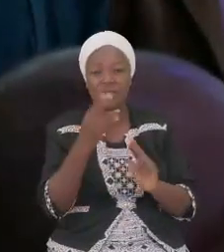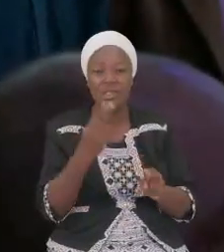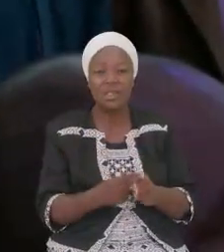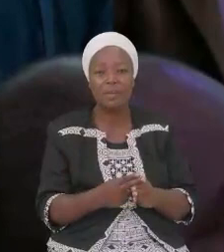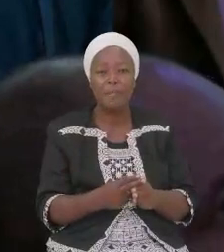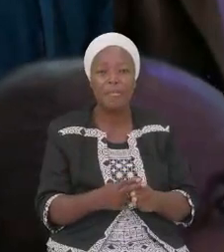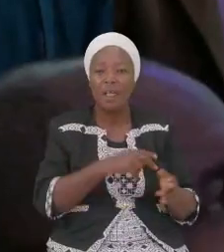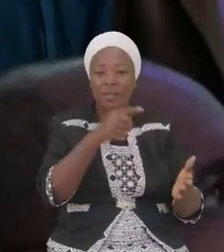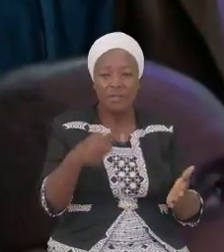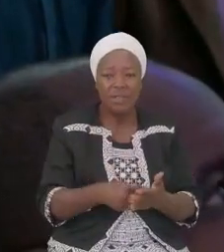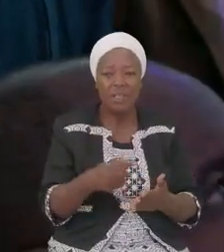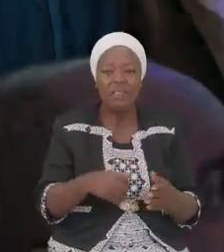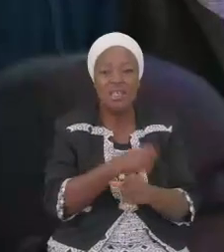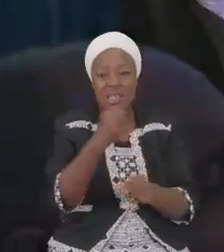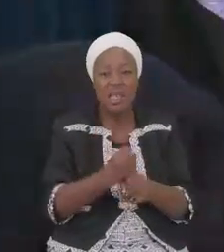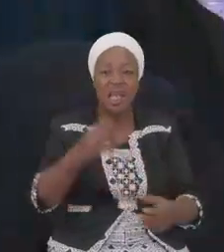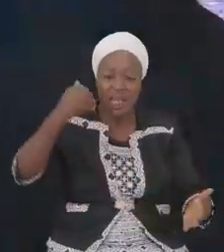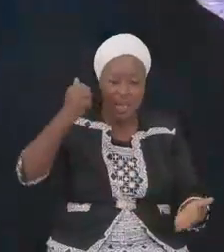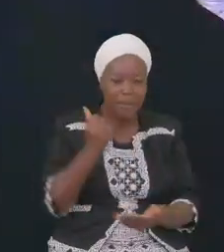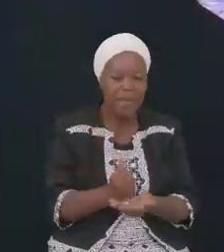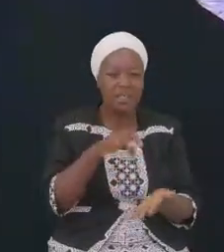This year, amen.